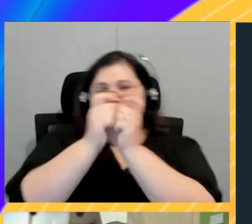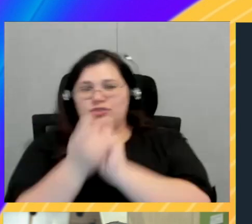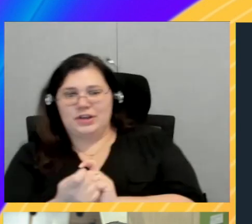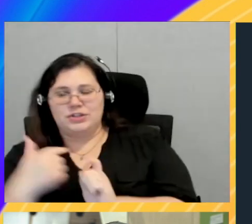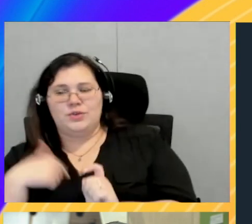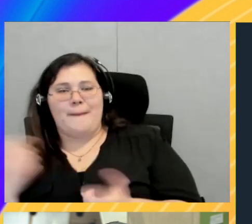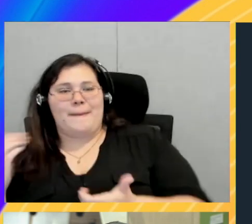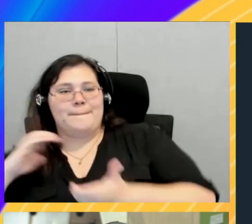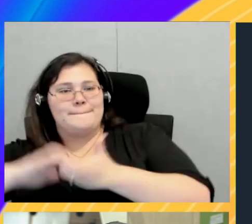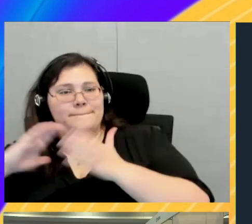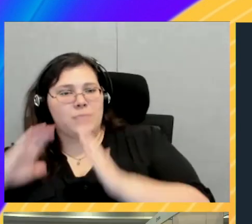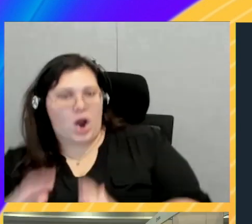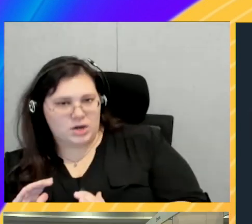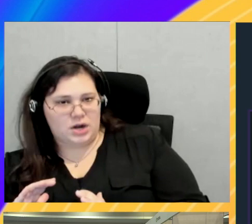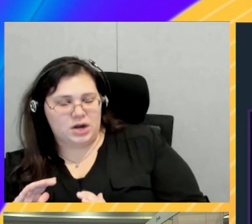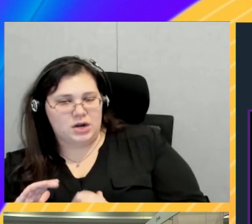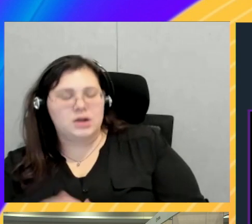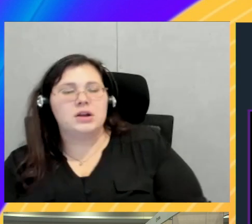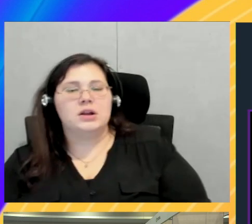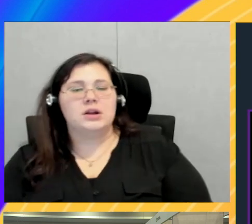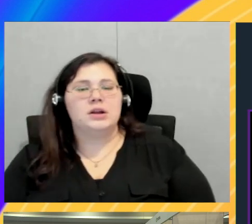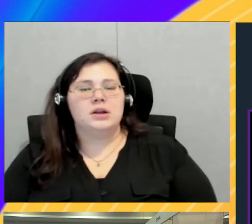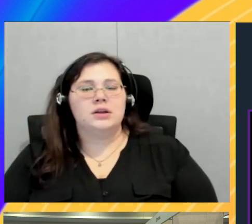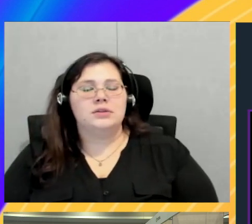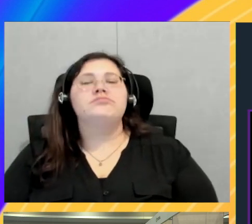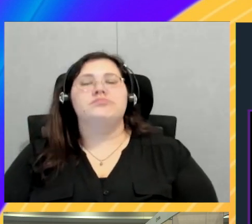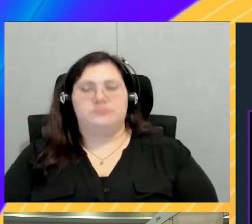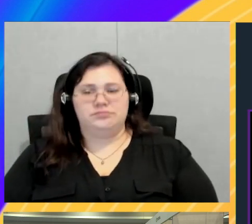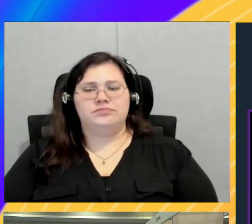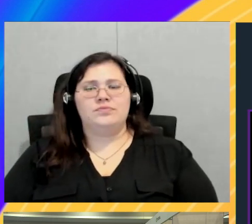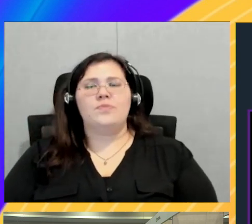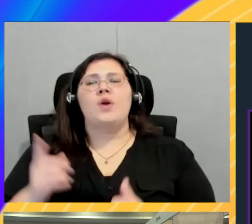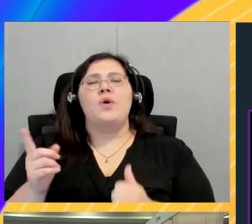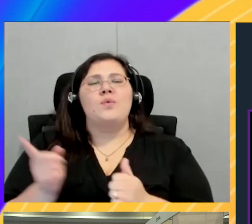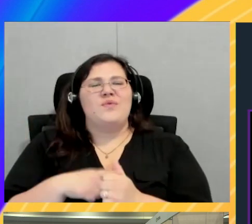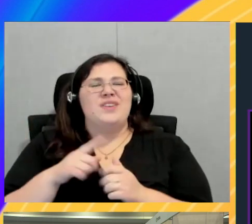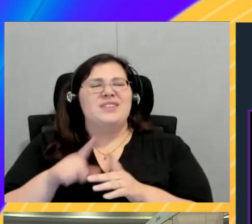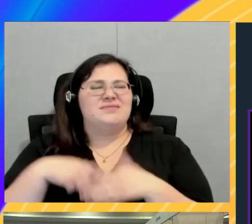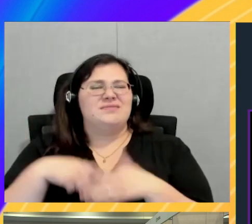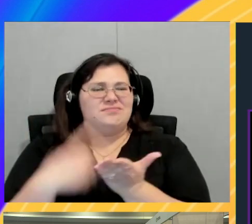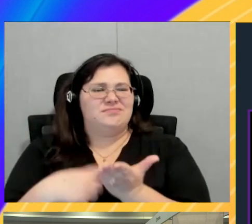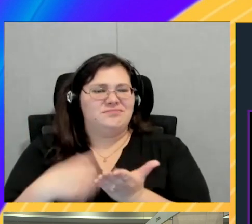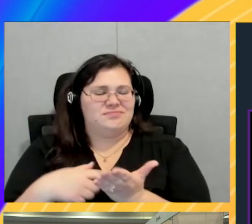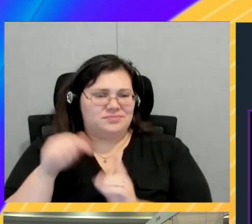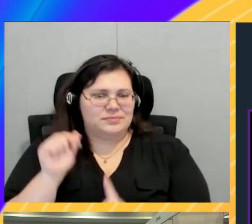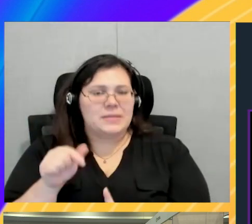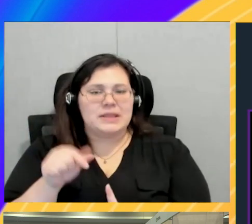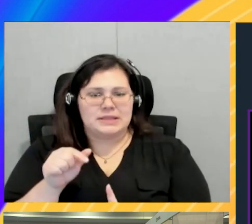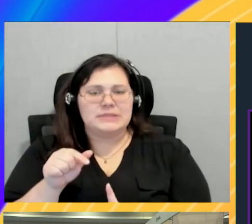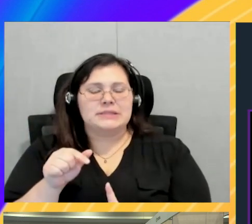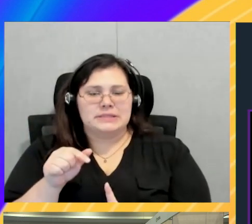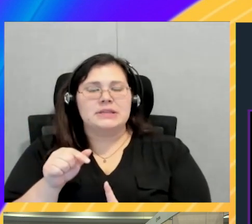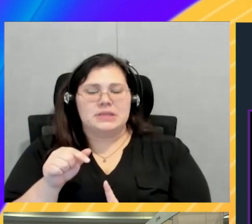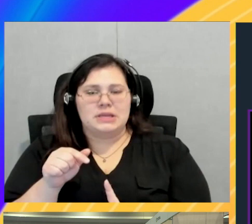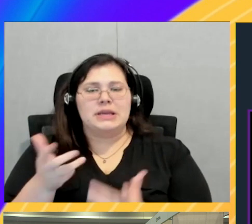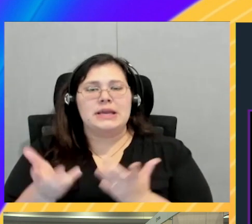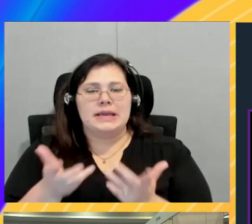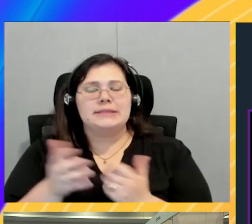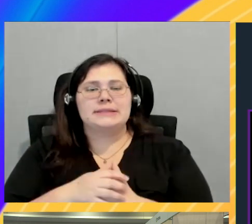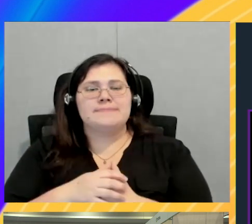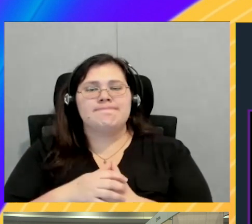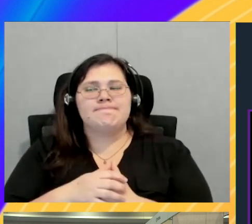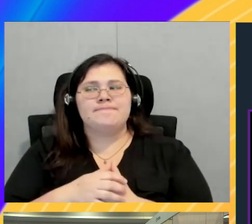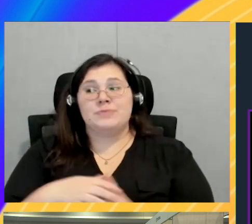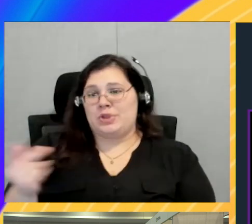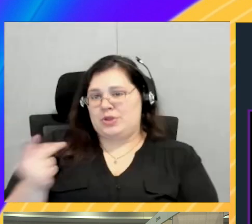Right, so when we started talking about this conversation, you know, it is you and I, we work kind of in the